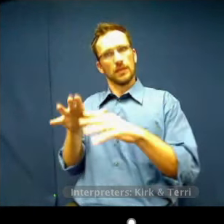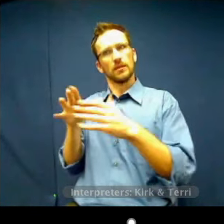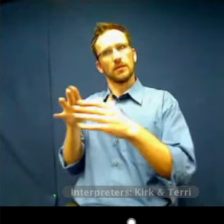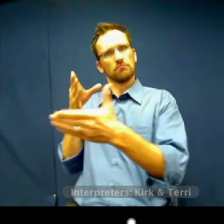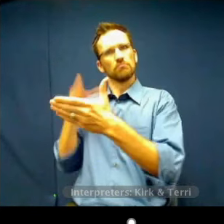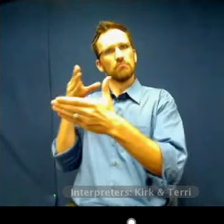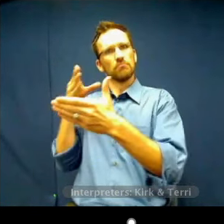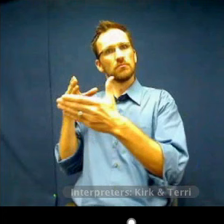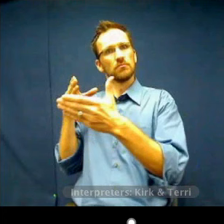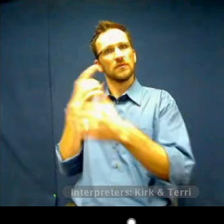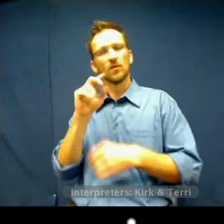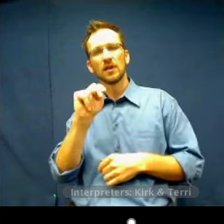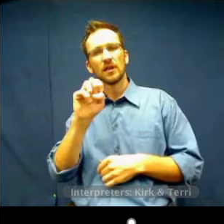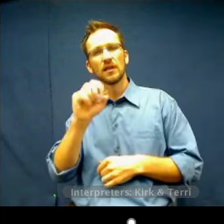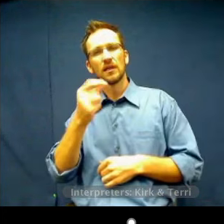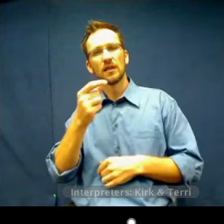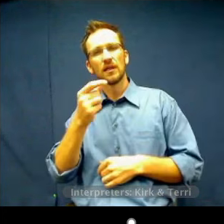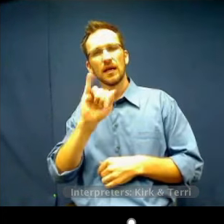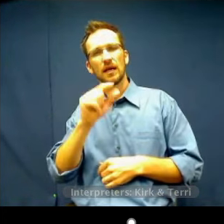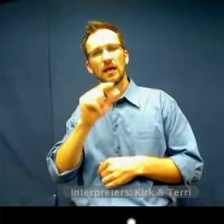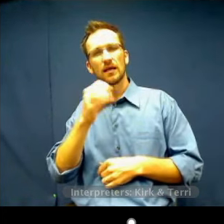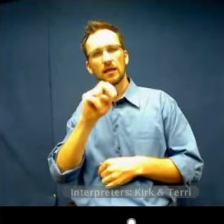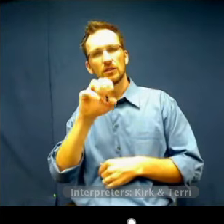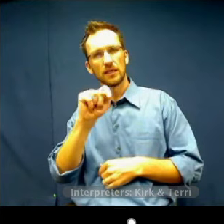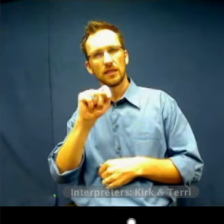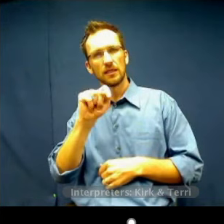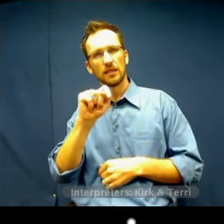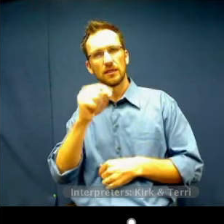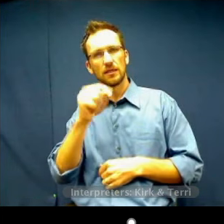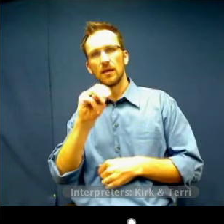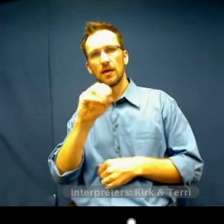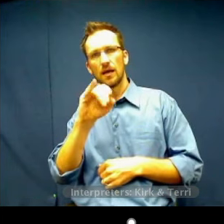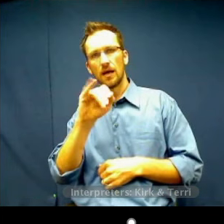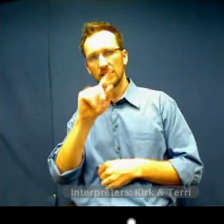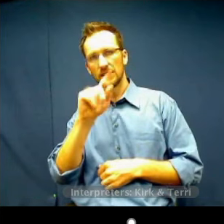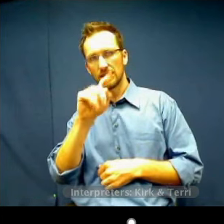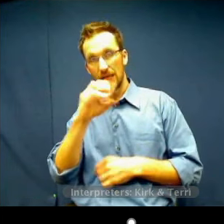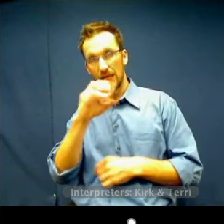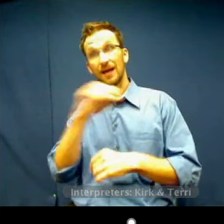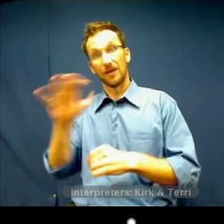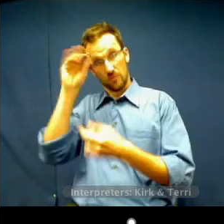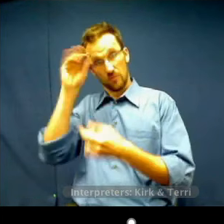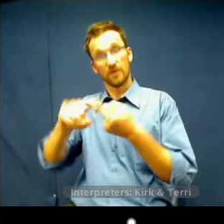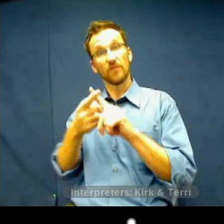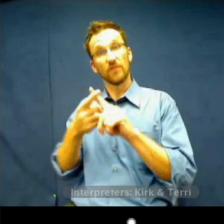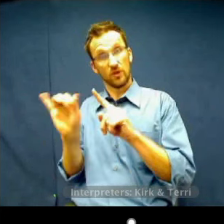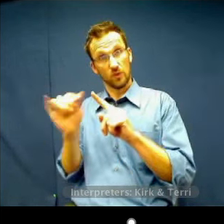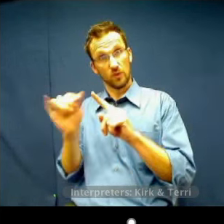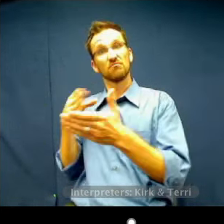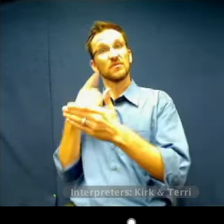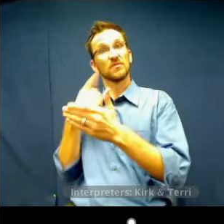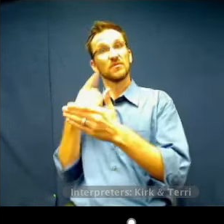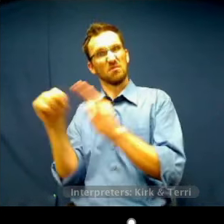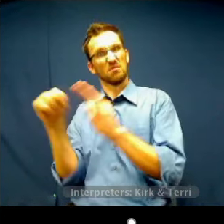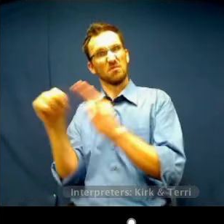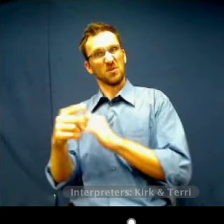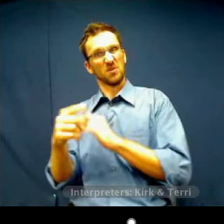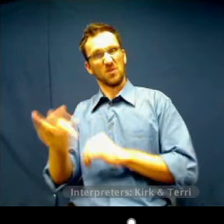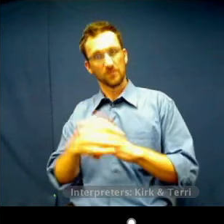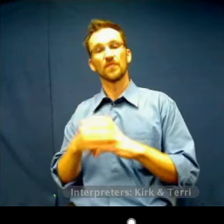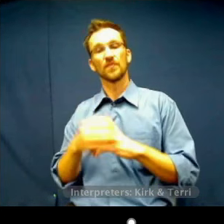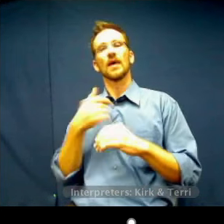her boyfriend. In that case, I worked for her boyfriend and his attorney. And we went to his home to do a home